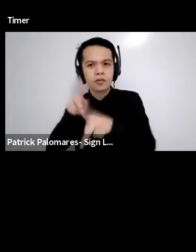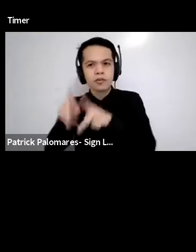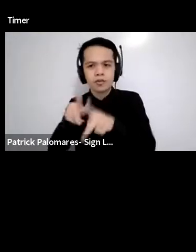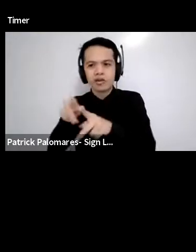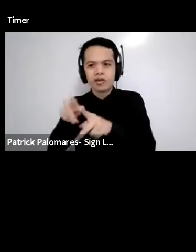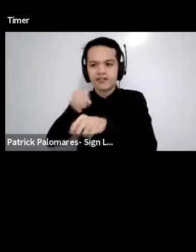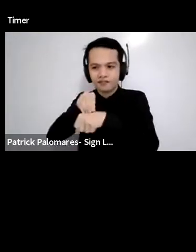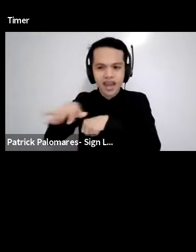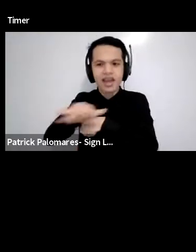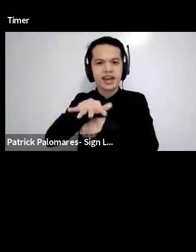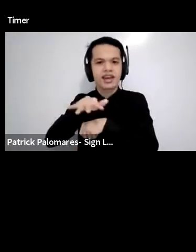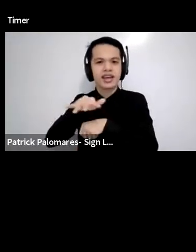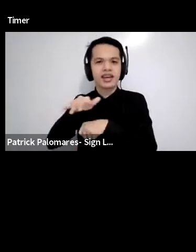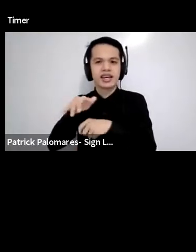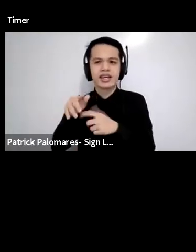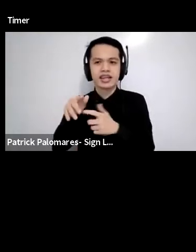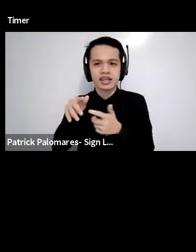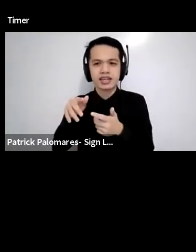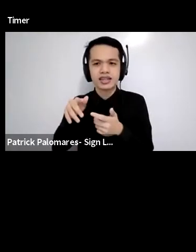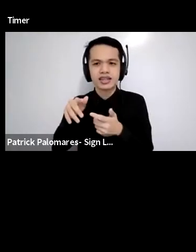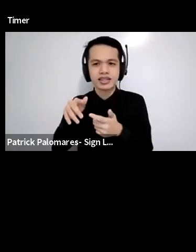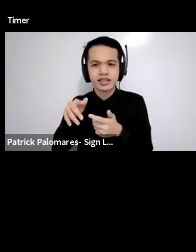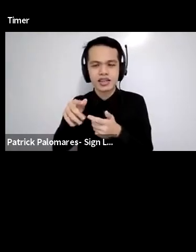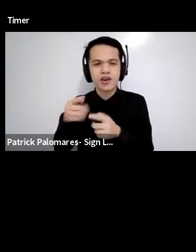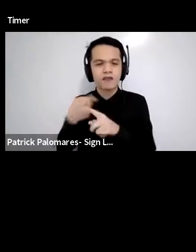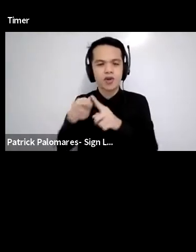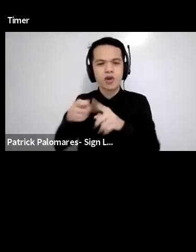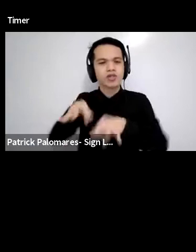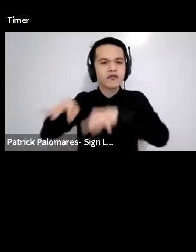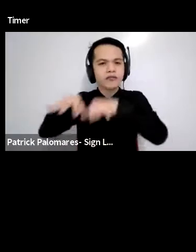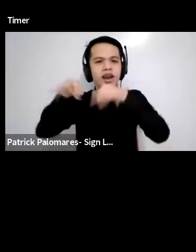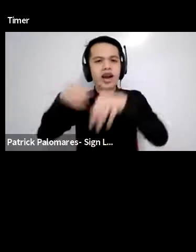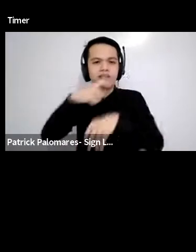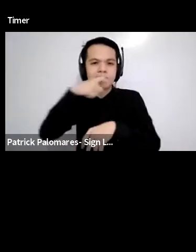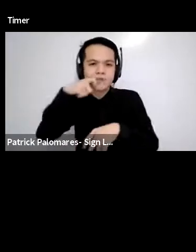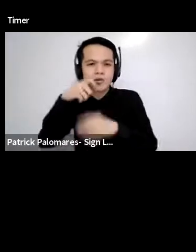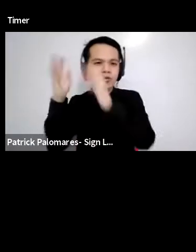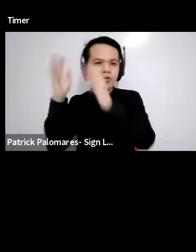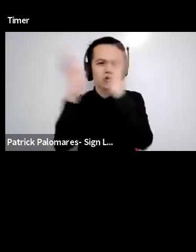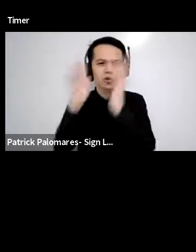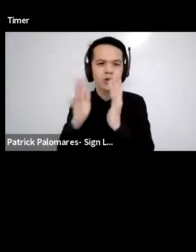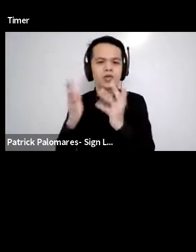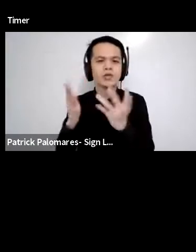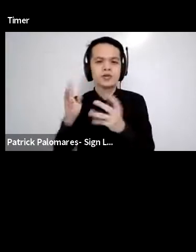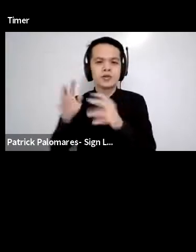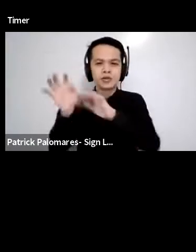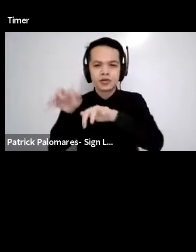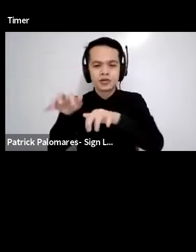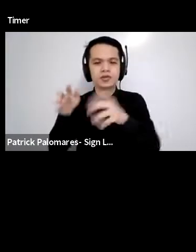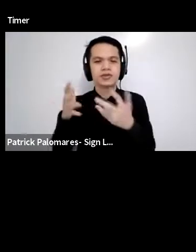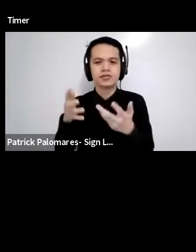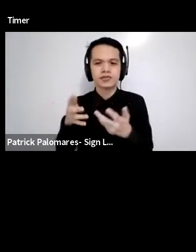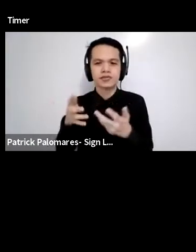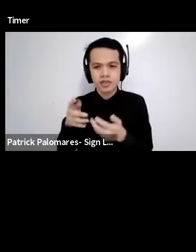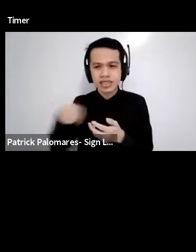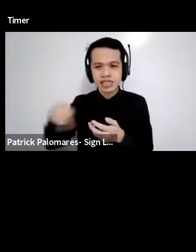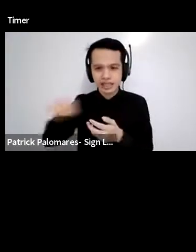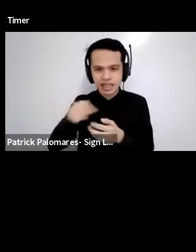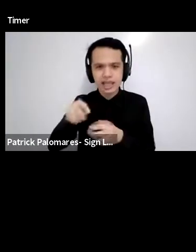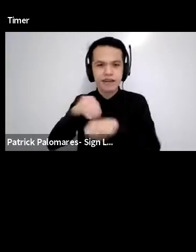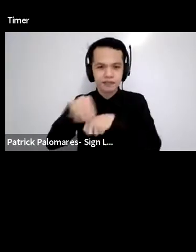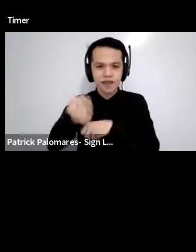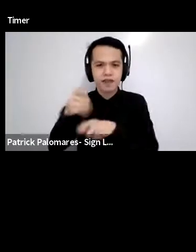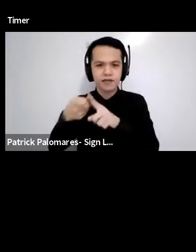been affected by different hazards, floods, droughts, storms. Further, 2.3 million people have been affected by